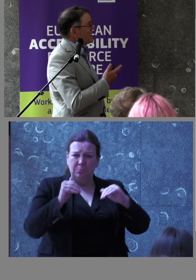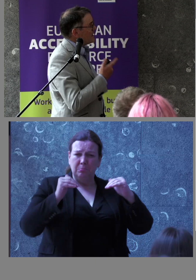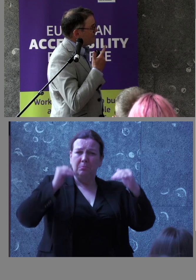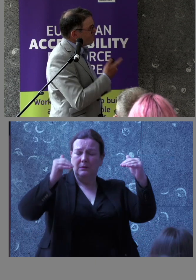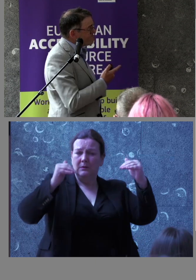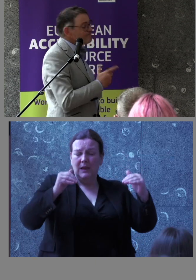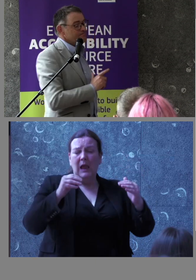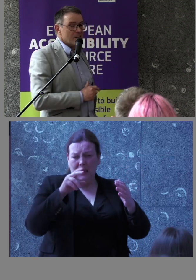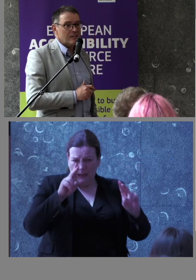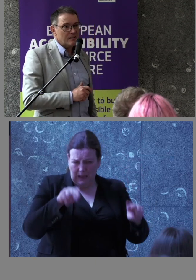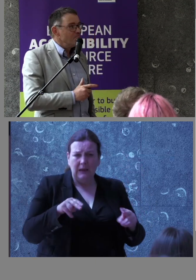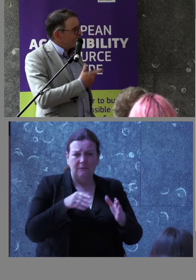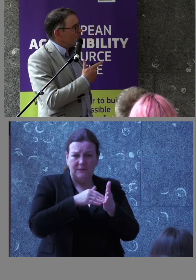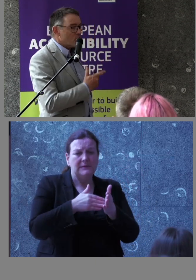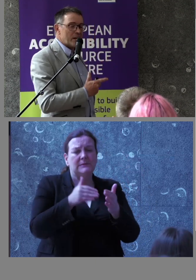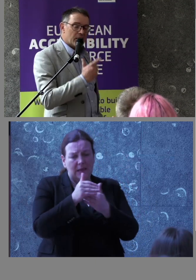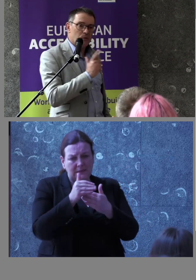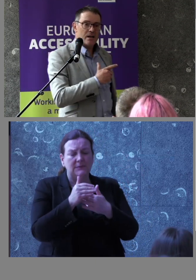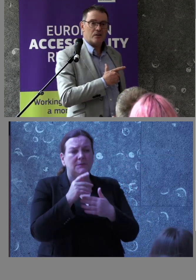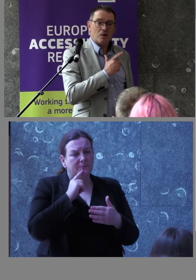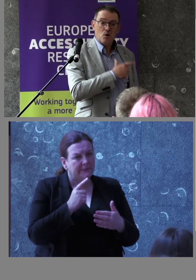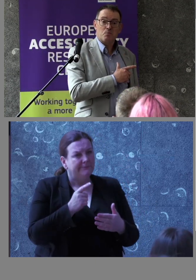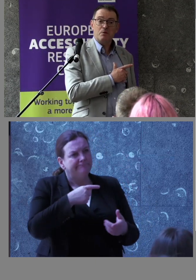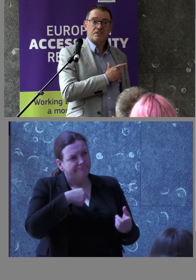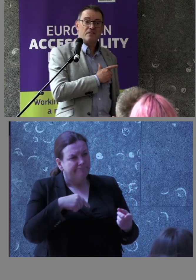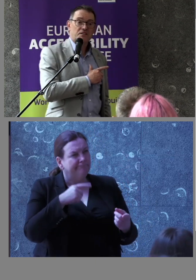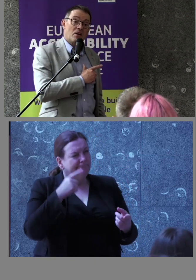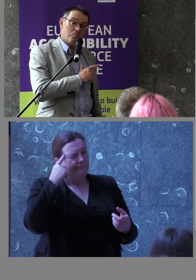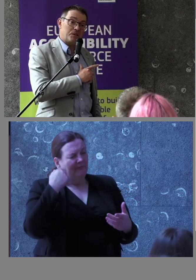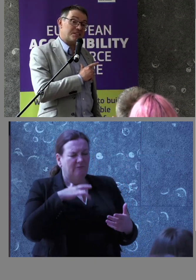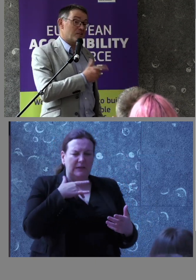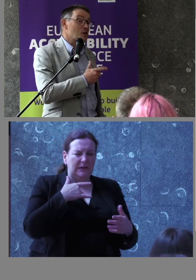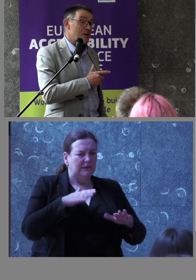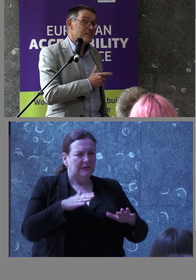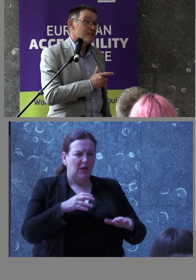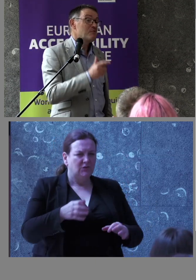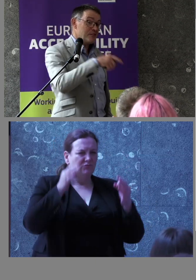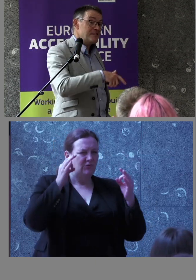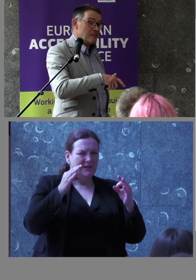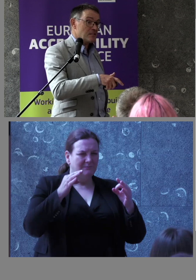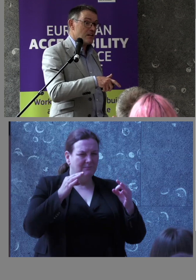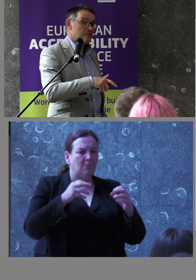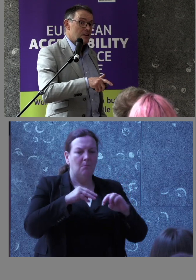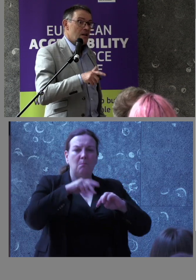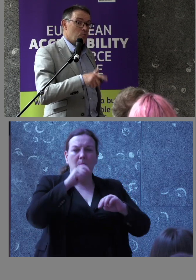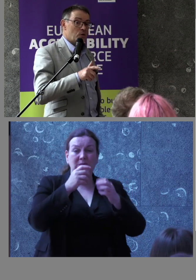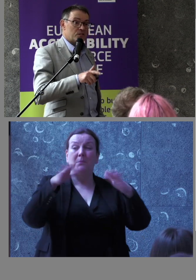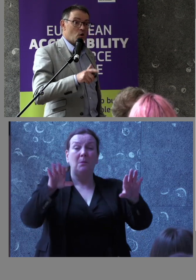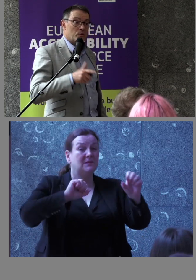stuff. And we're now supporting a blend of in-office and home